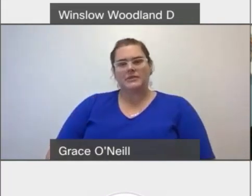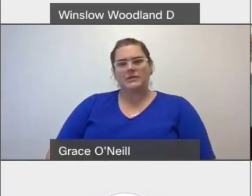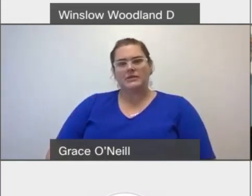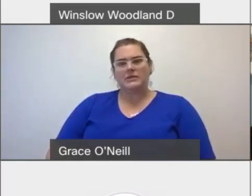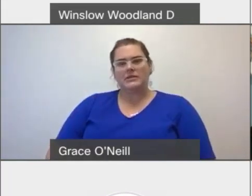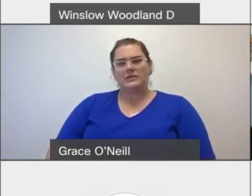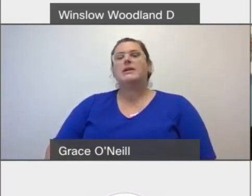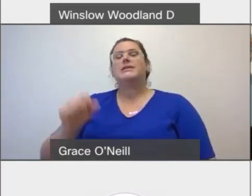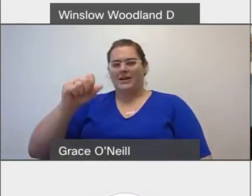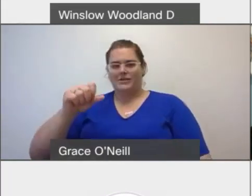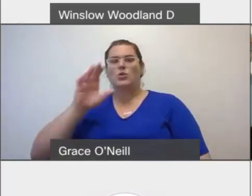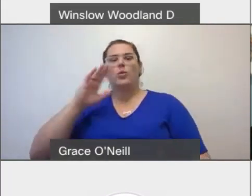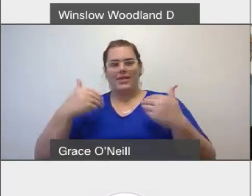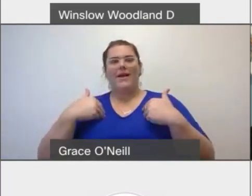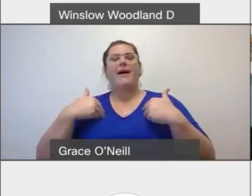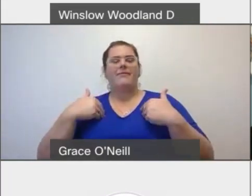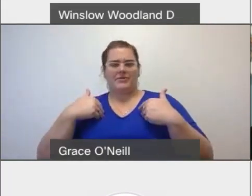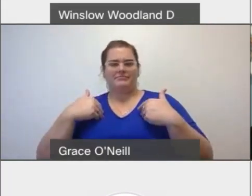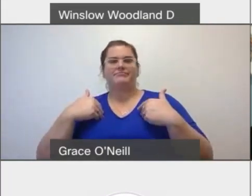transmittal going out